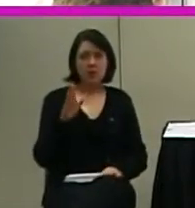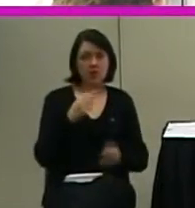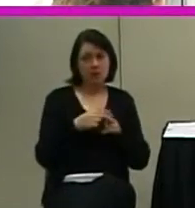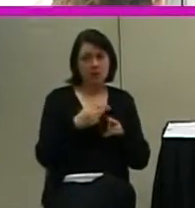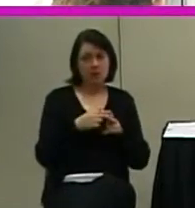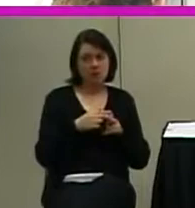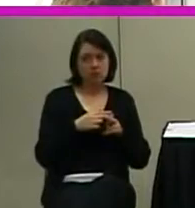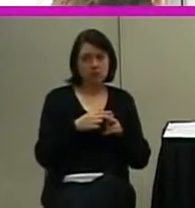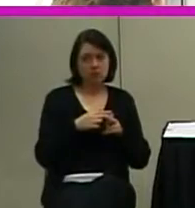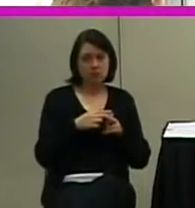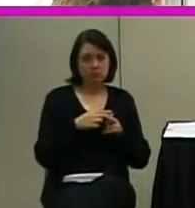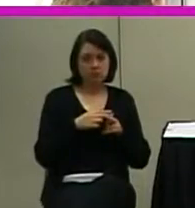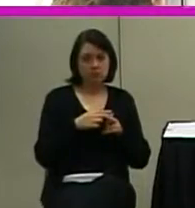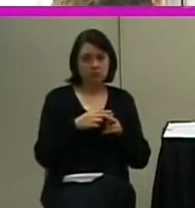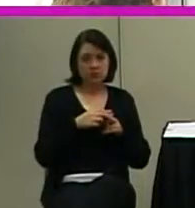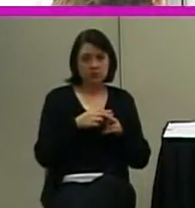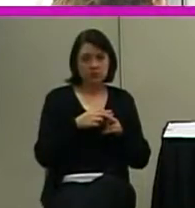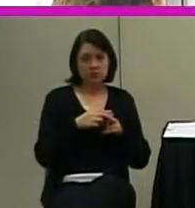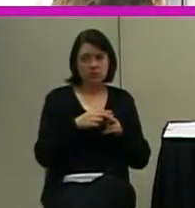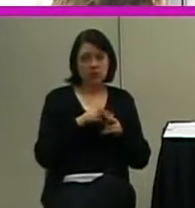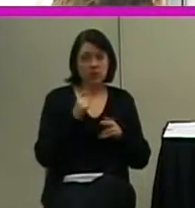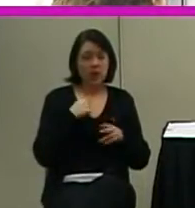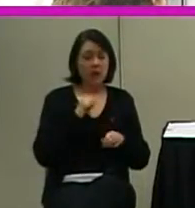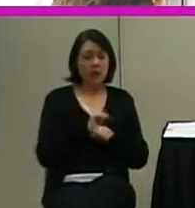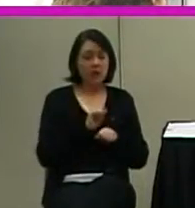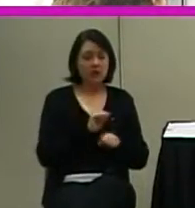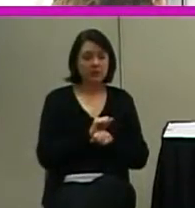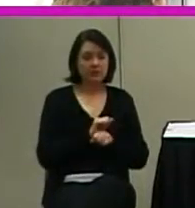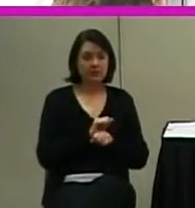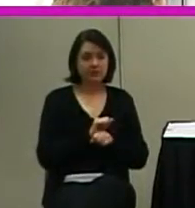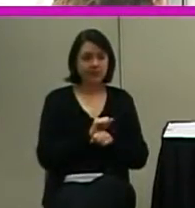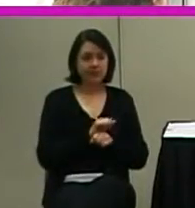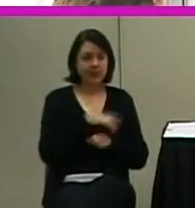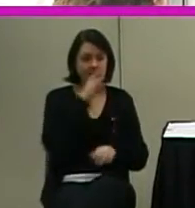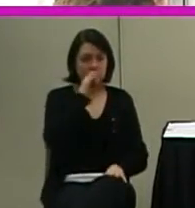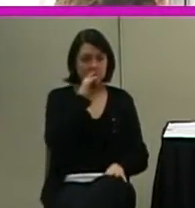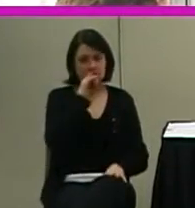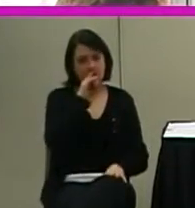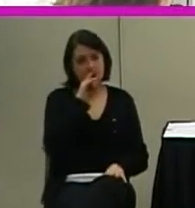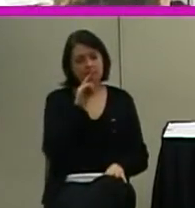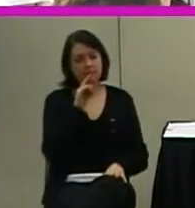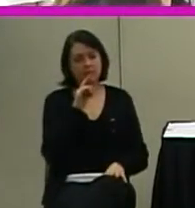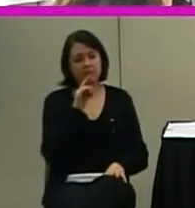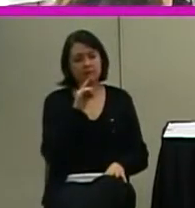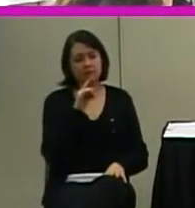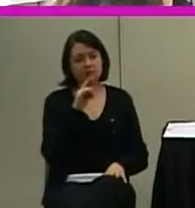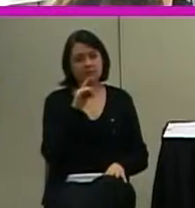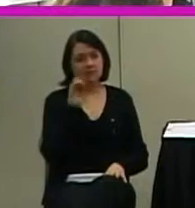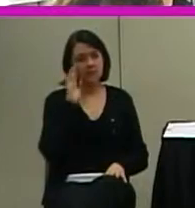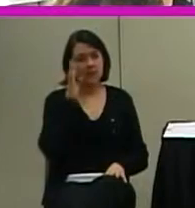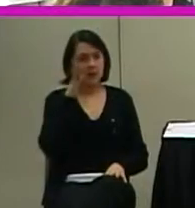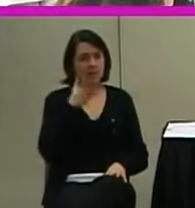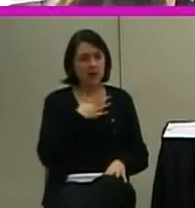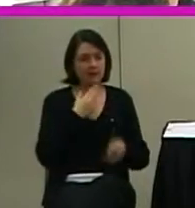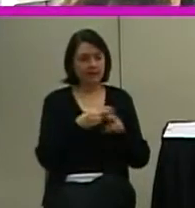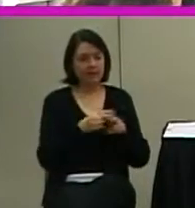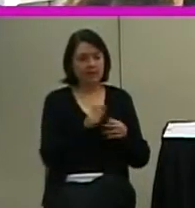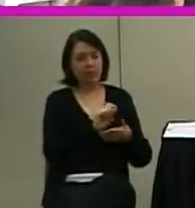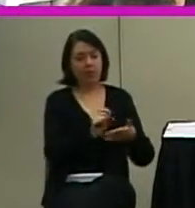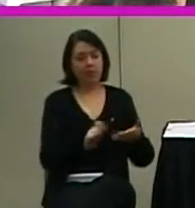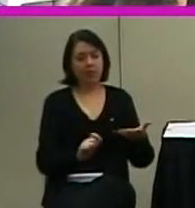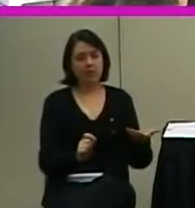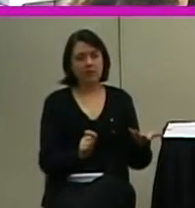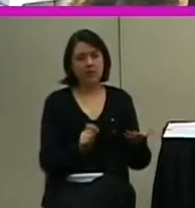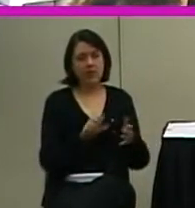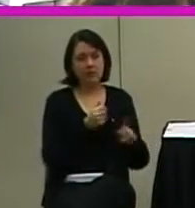you're right. Okay. Where I worked, they would have just forged my initials. We would have had to have some stamp or something to make it